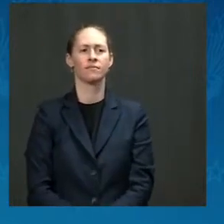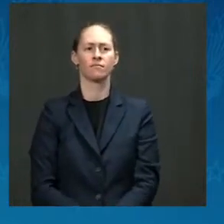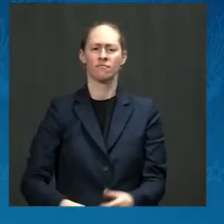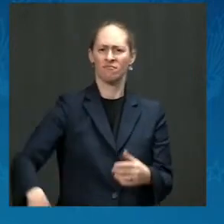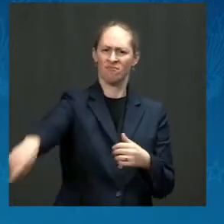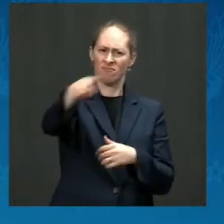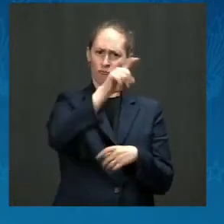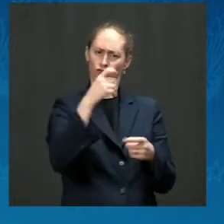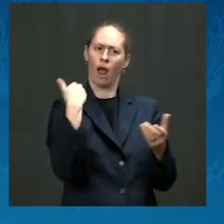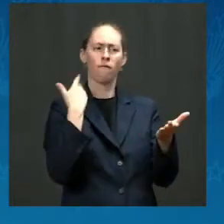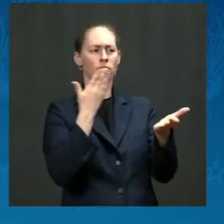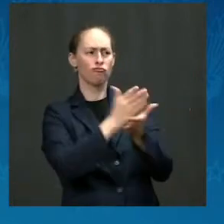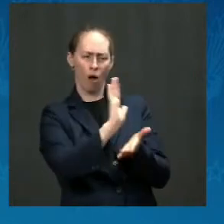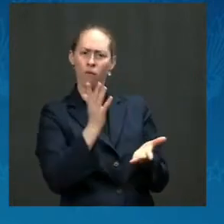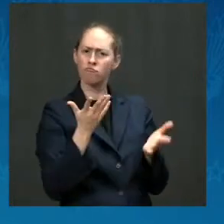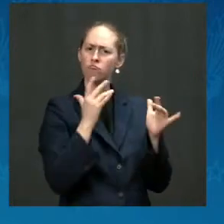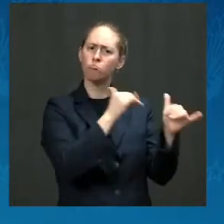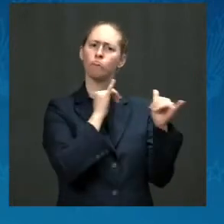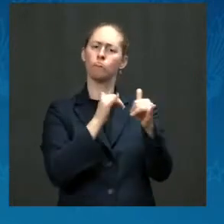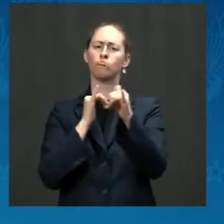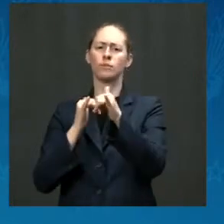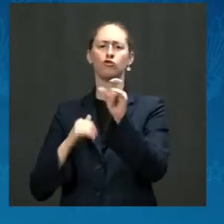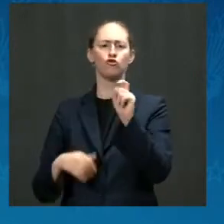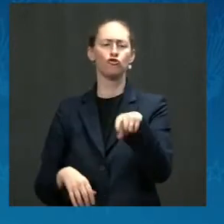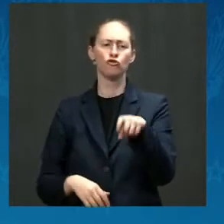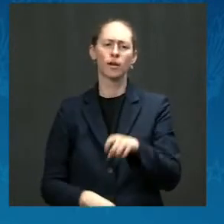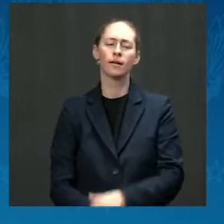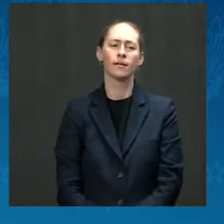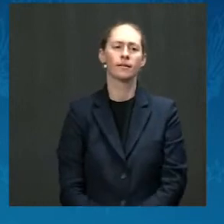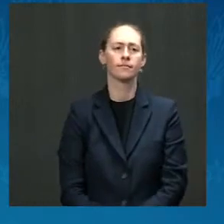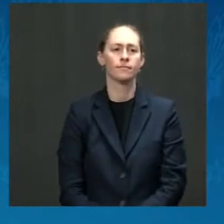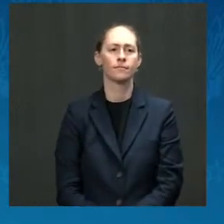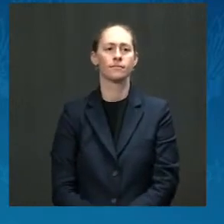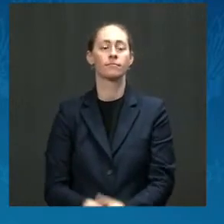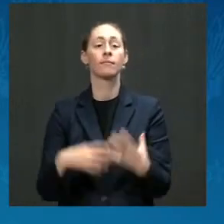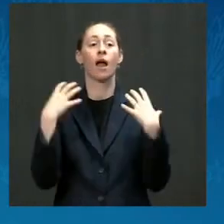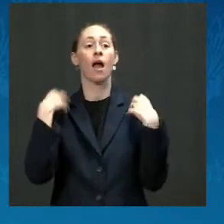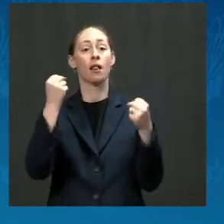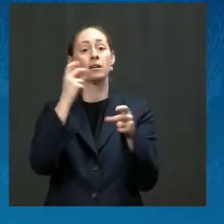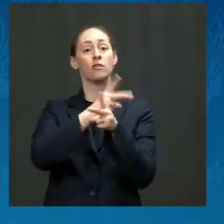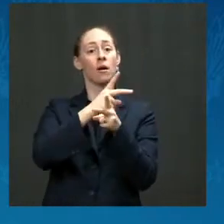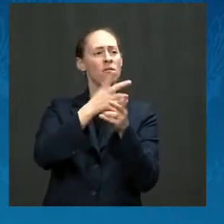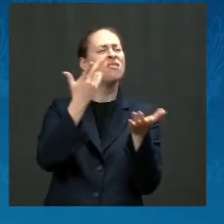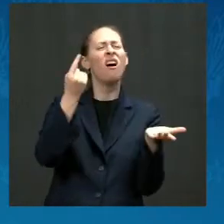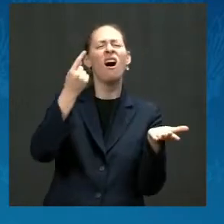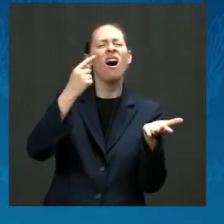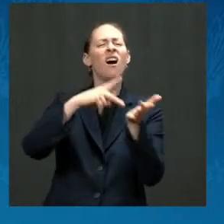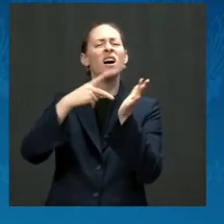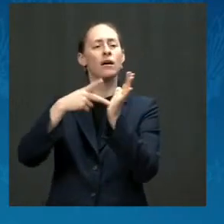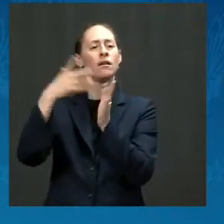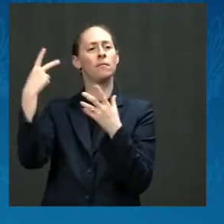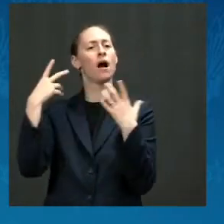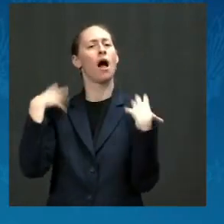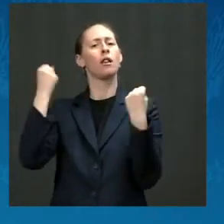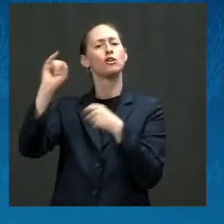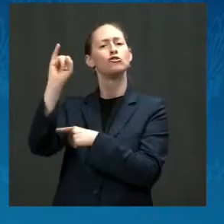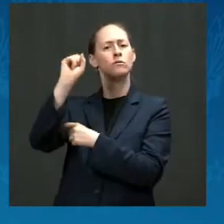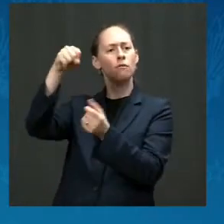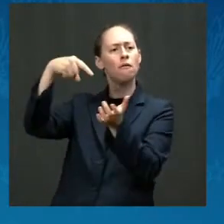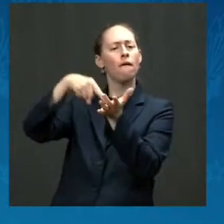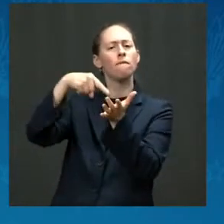We also believe health care in the form of health insurance must be affordable for all